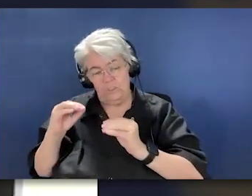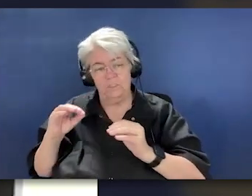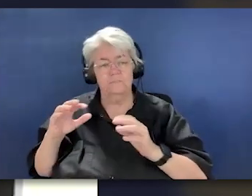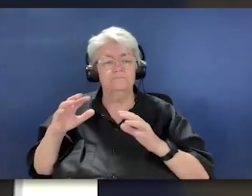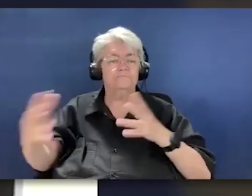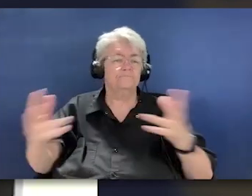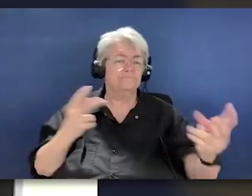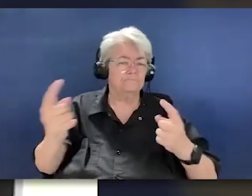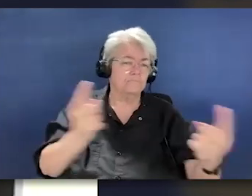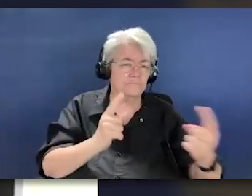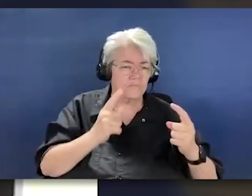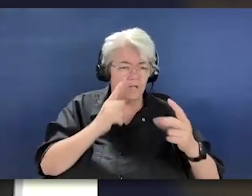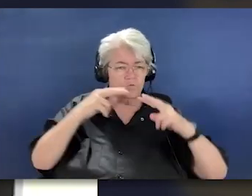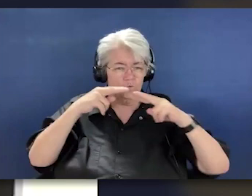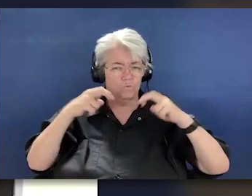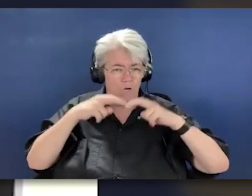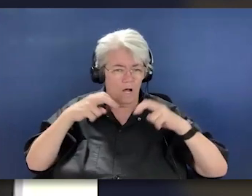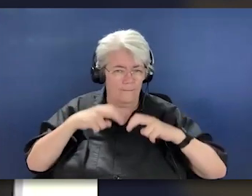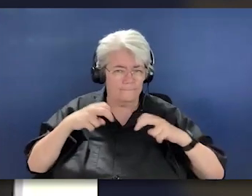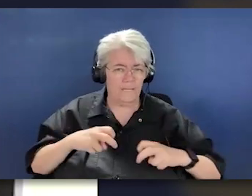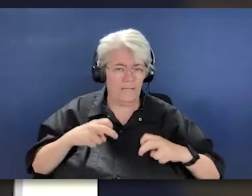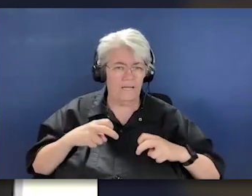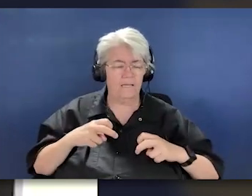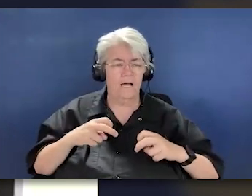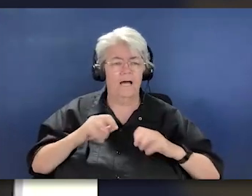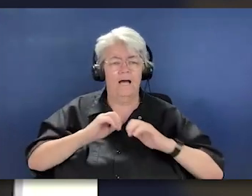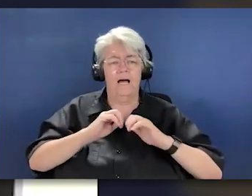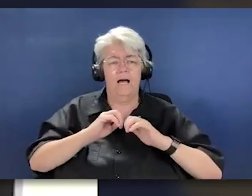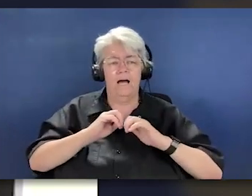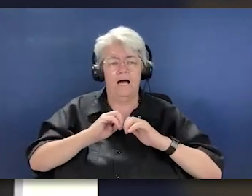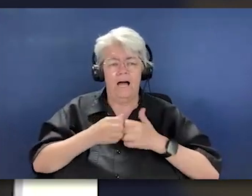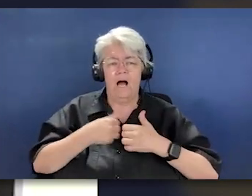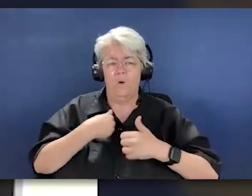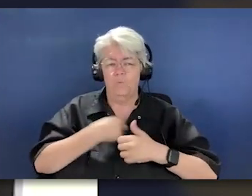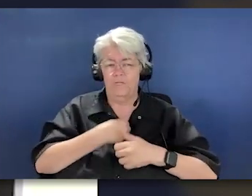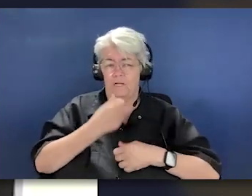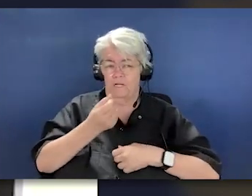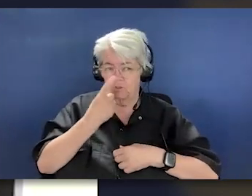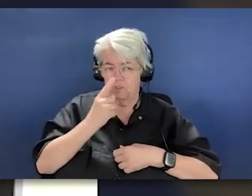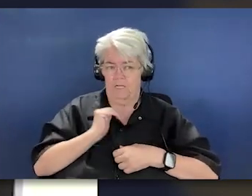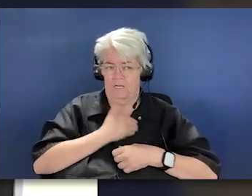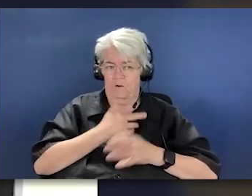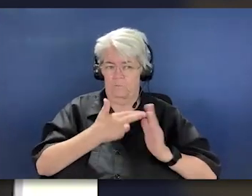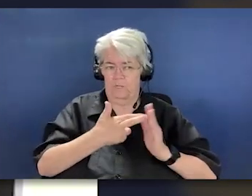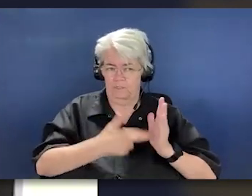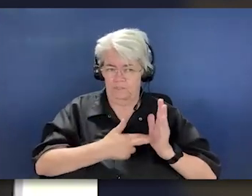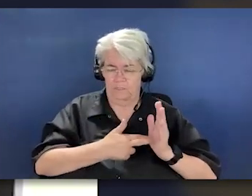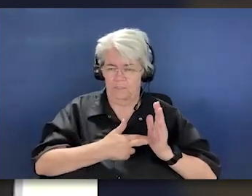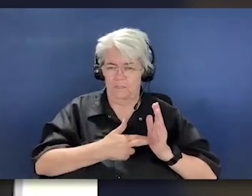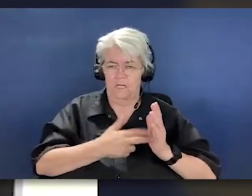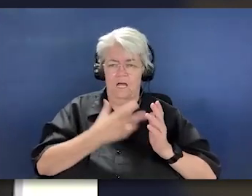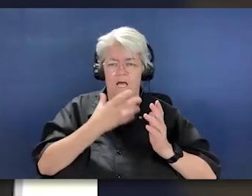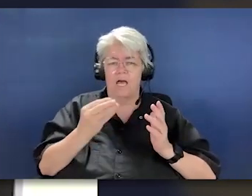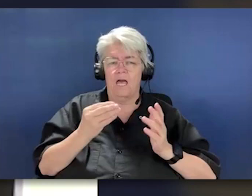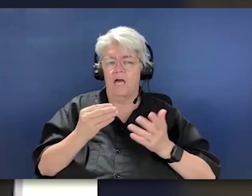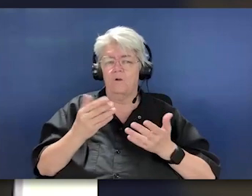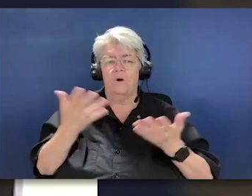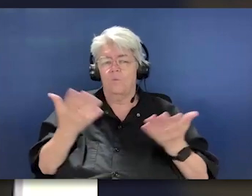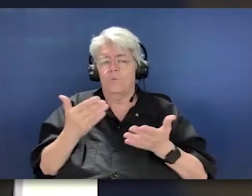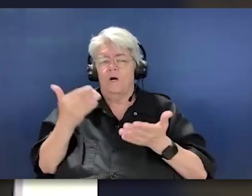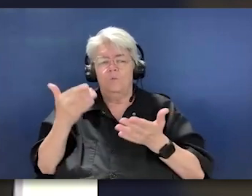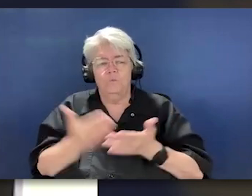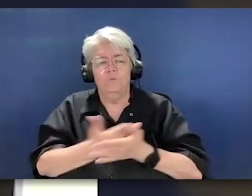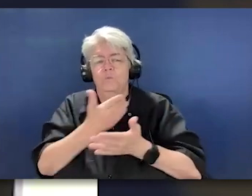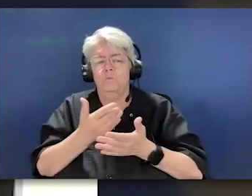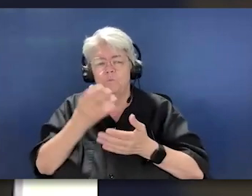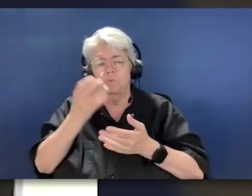to unpack the interpretation of our policies and what new kinds of guidance we need